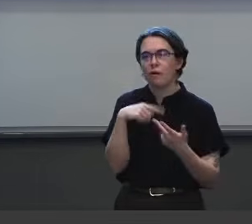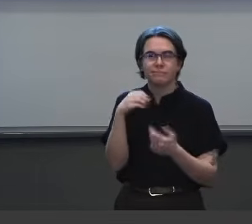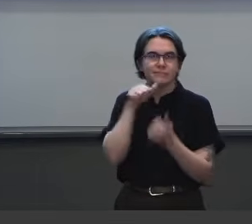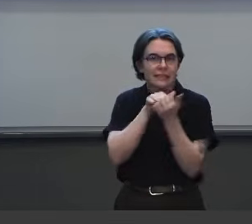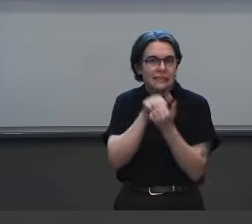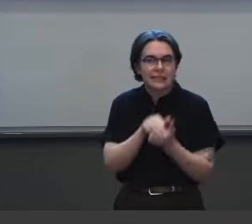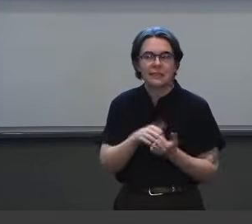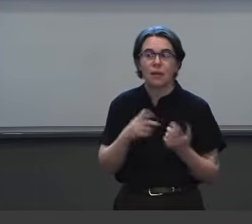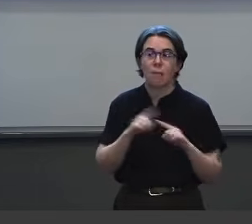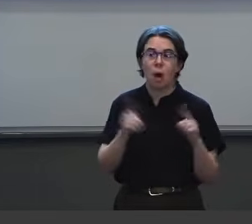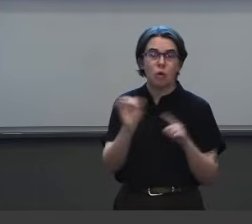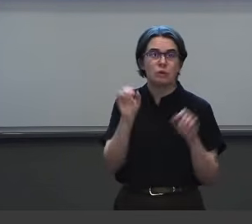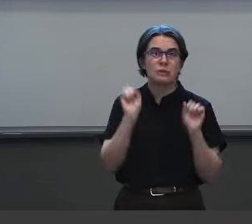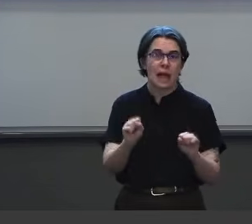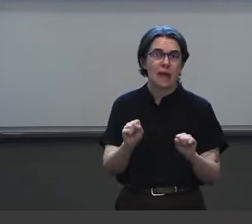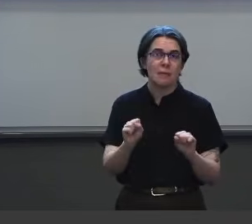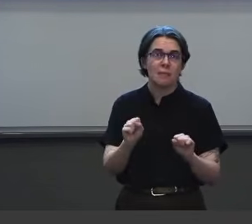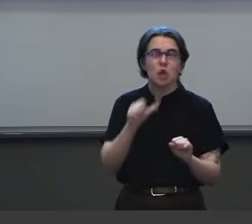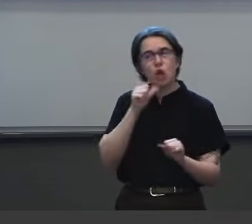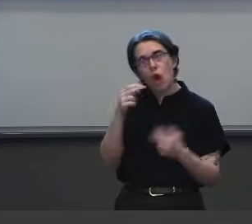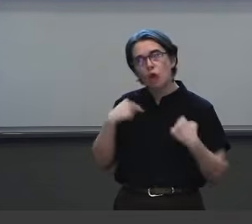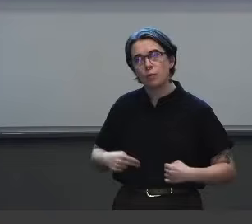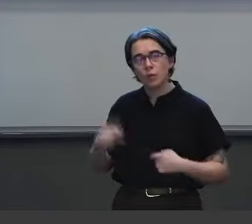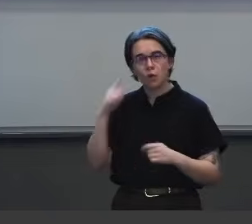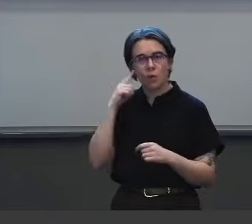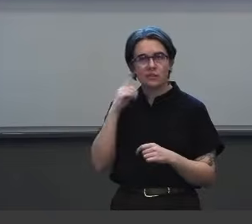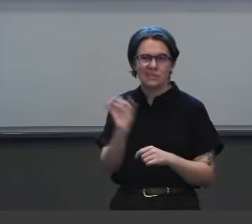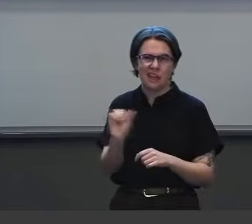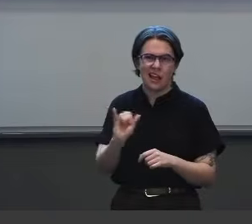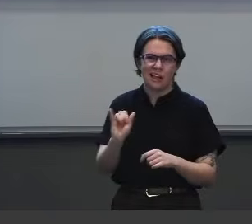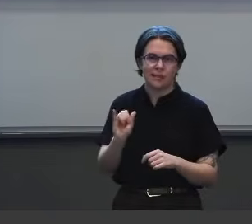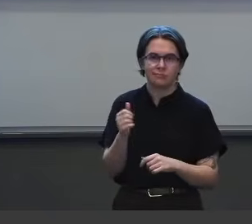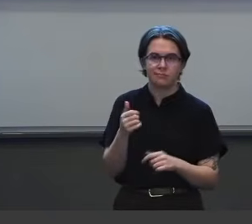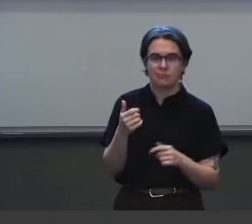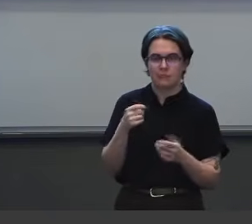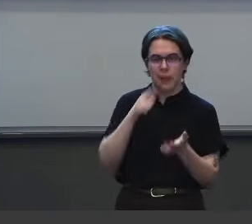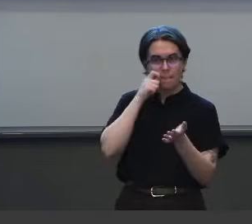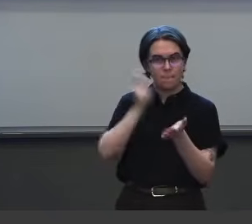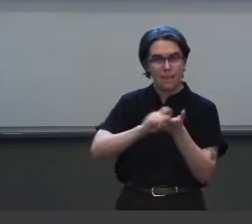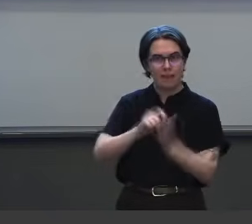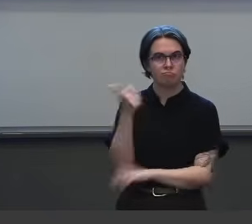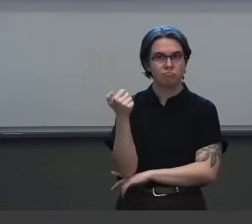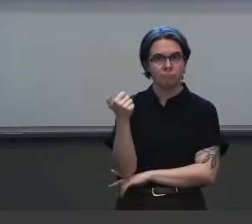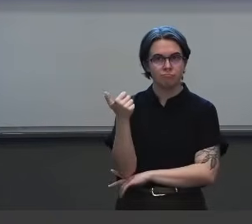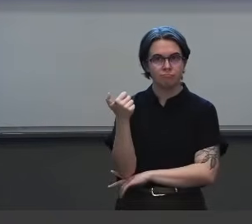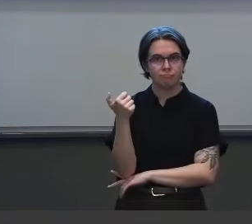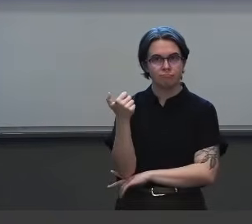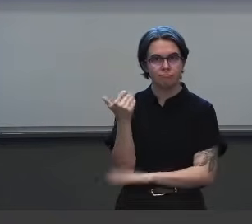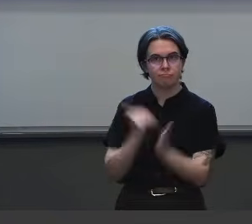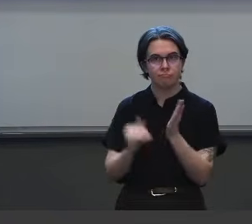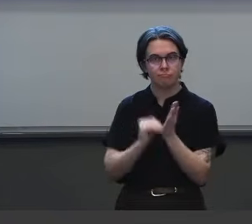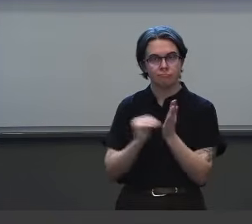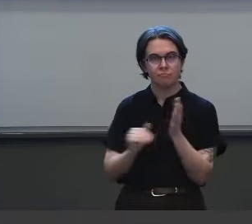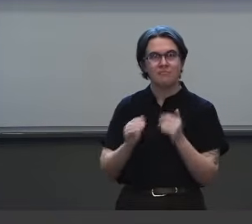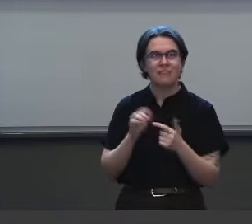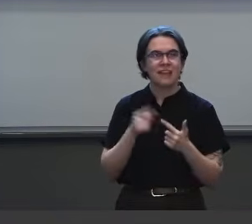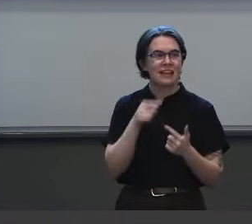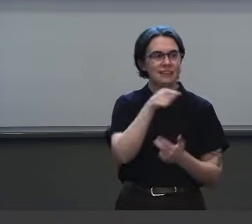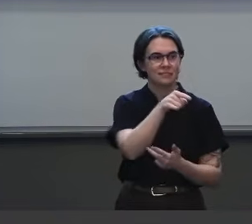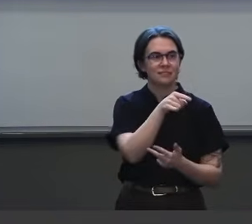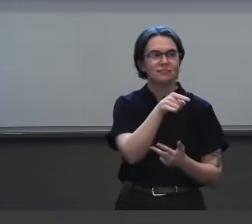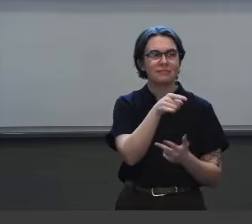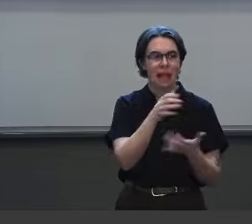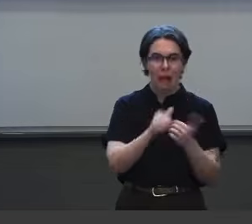be repetitive like clicking, keyboard tapping. And as Patrick mentioned in his previous talk, it's often about the intensity of the